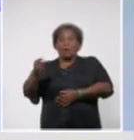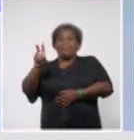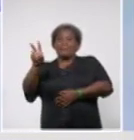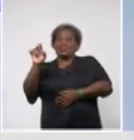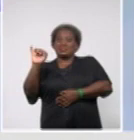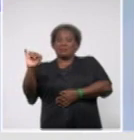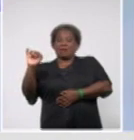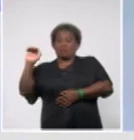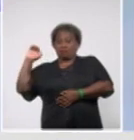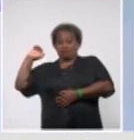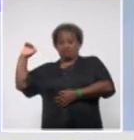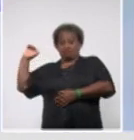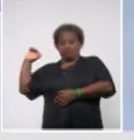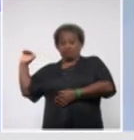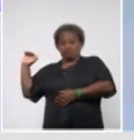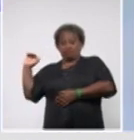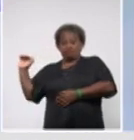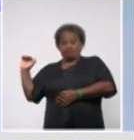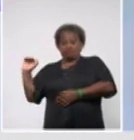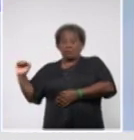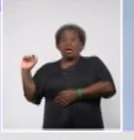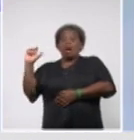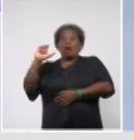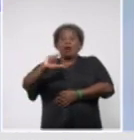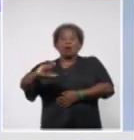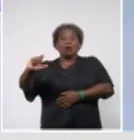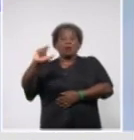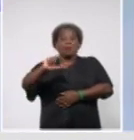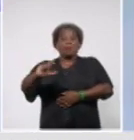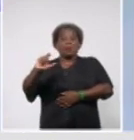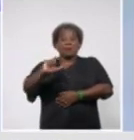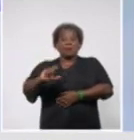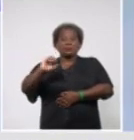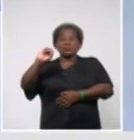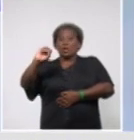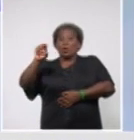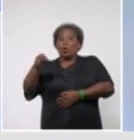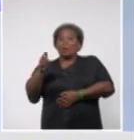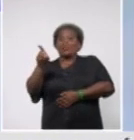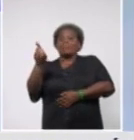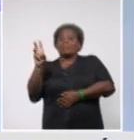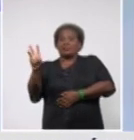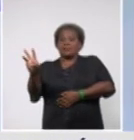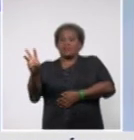of 0.13 per 100,000 inhabitants.